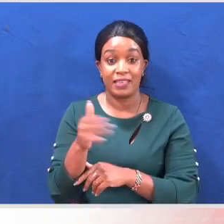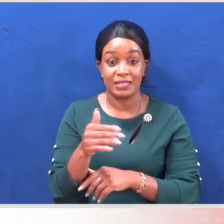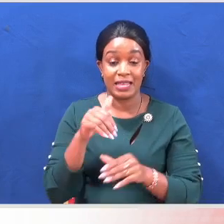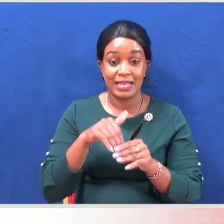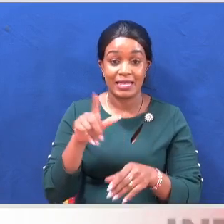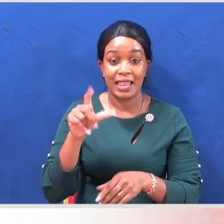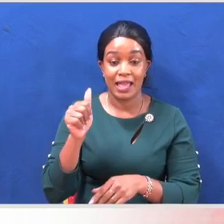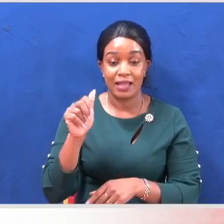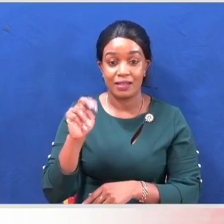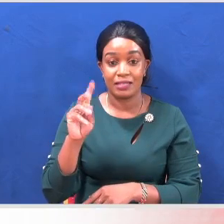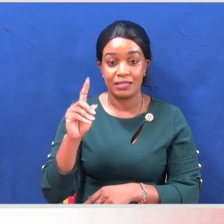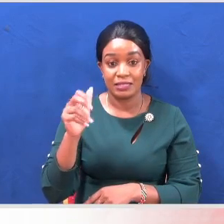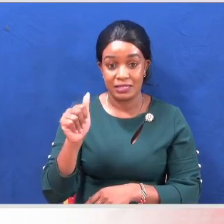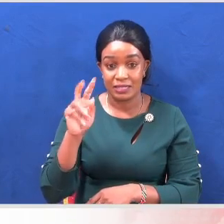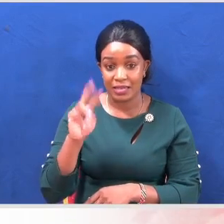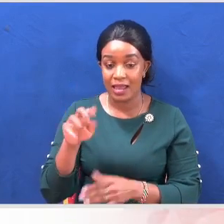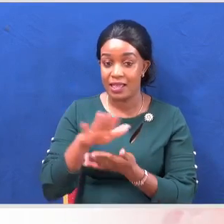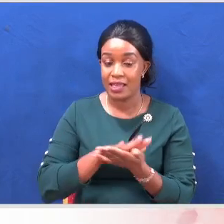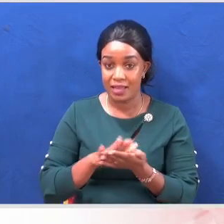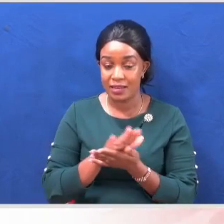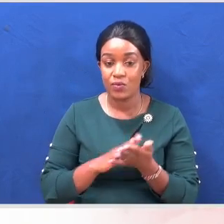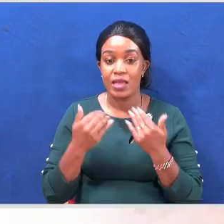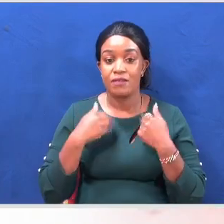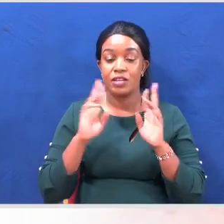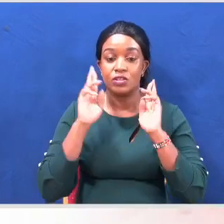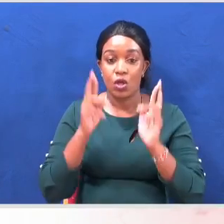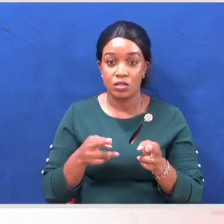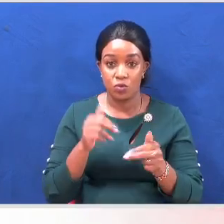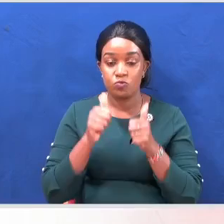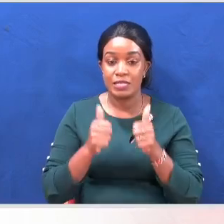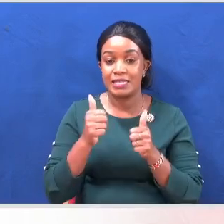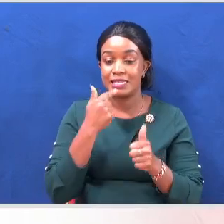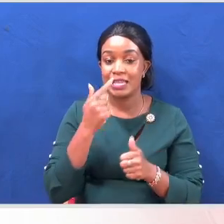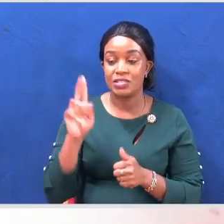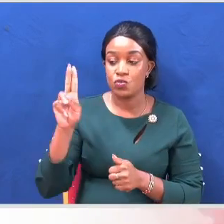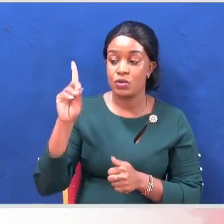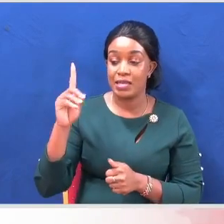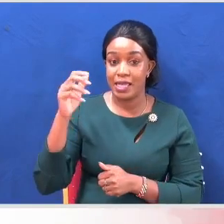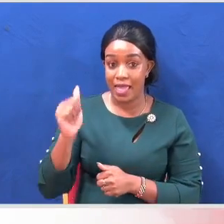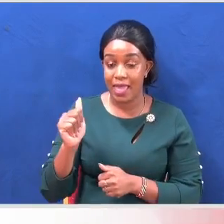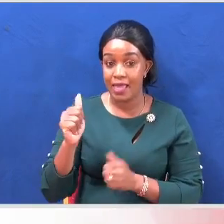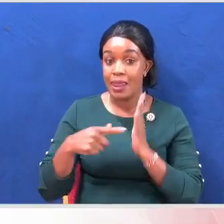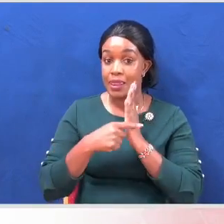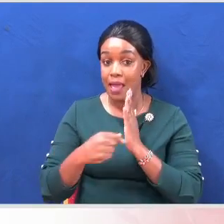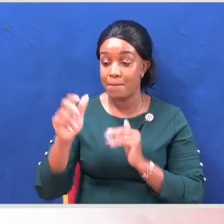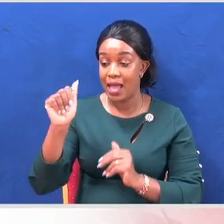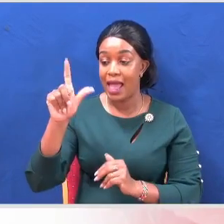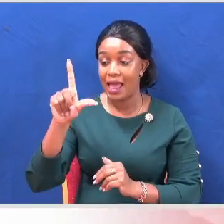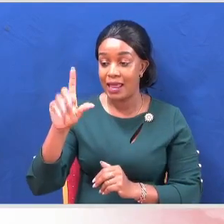Ward preliminary results indicate that UDA's Alex Nzuki has been elected as the area